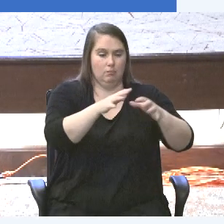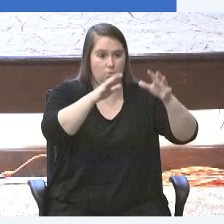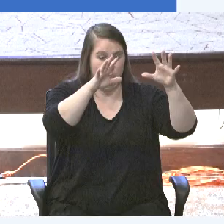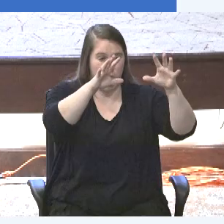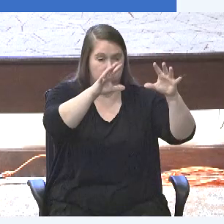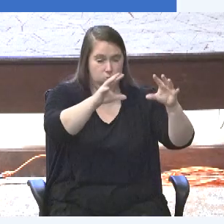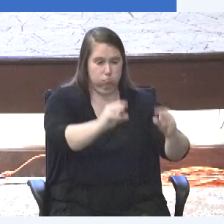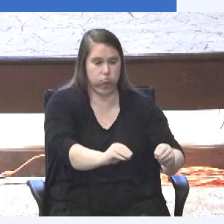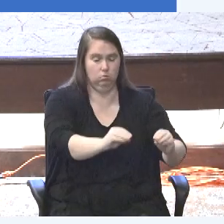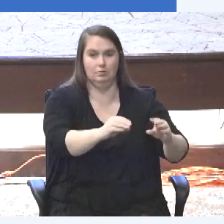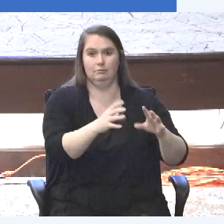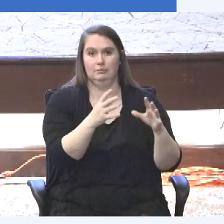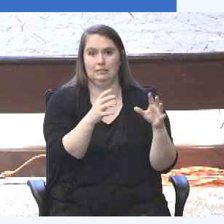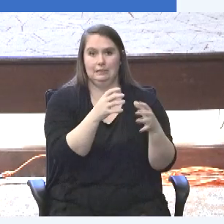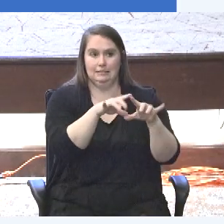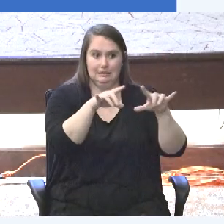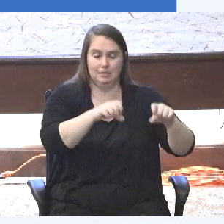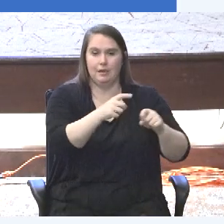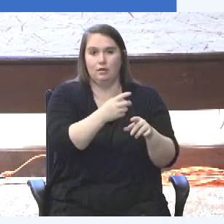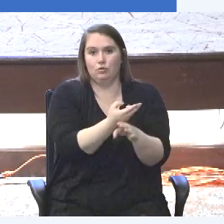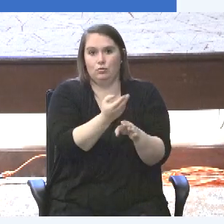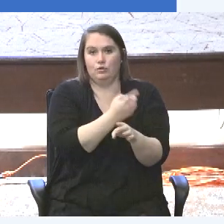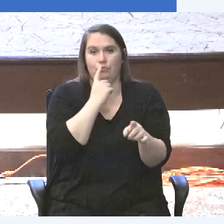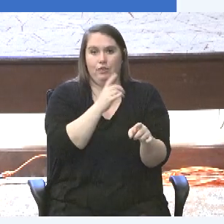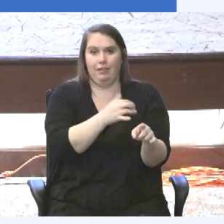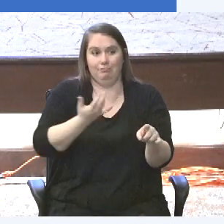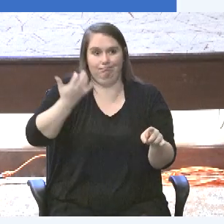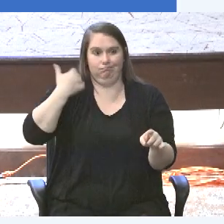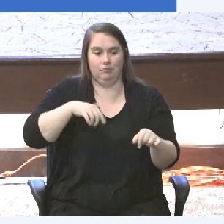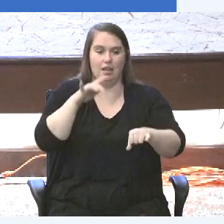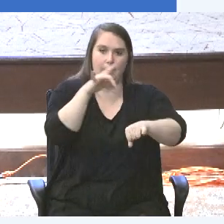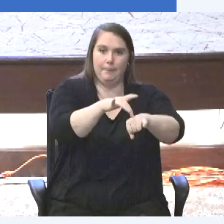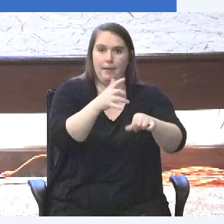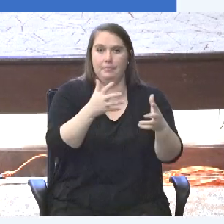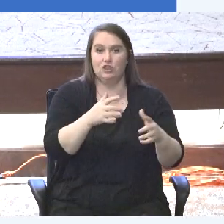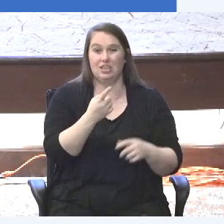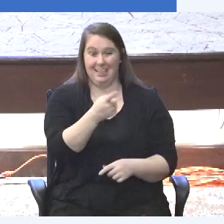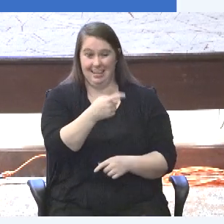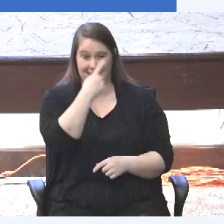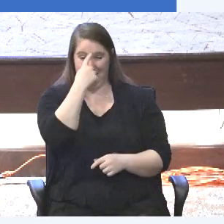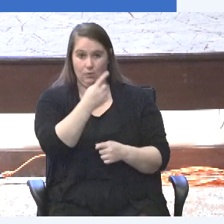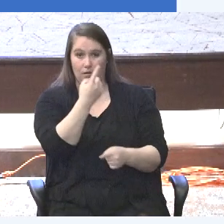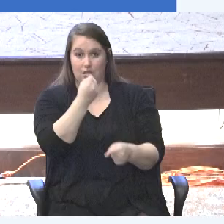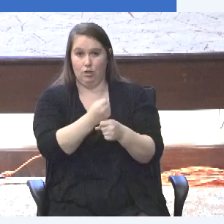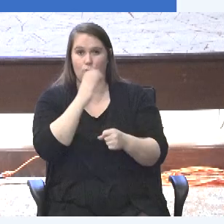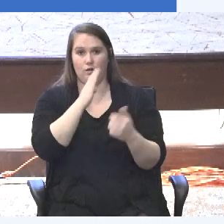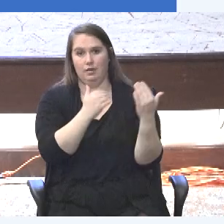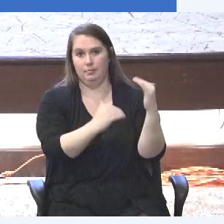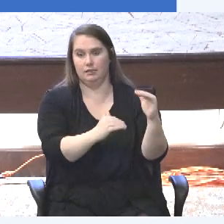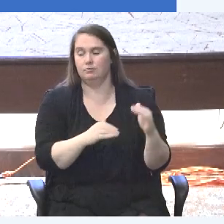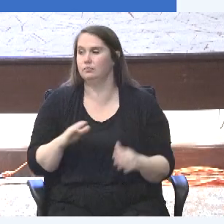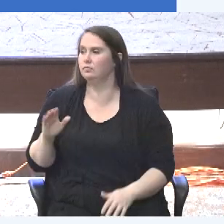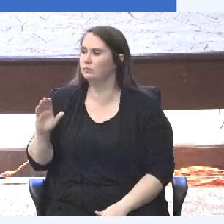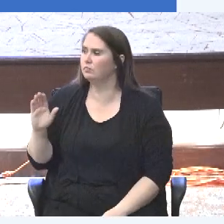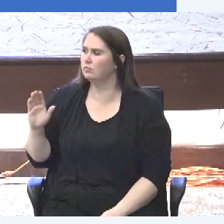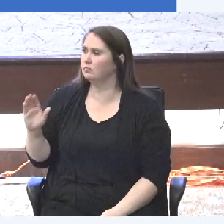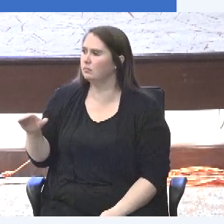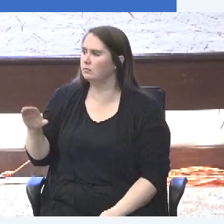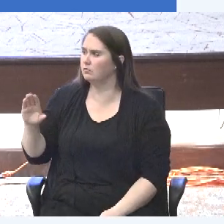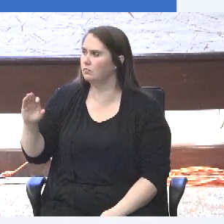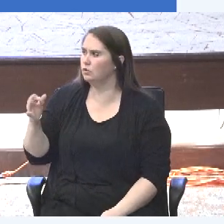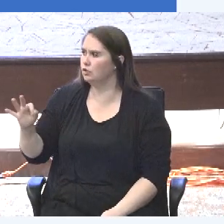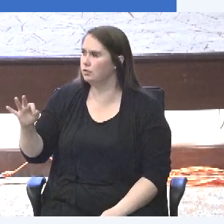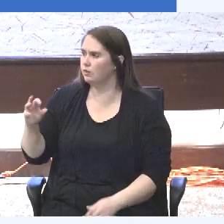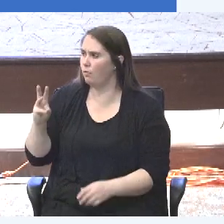out there a few weeks ago. They are working in a transition plan now and anticipate within a year that being eliminated. Chief Walker, could you just take a